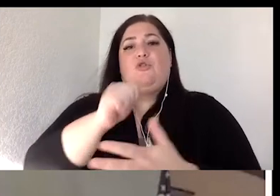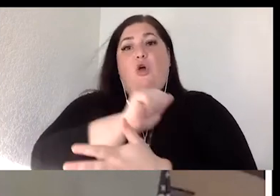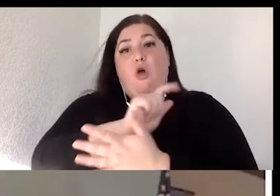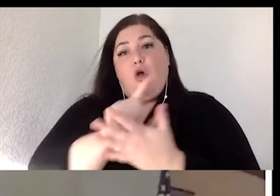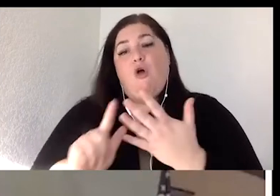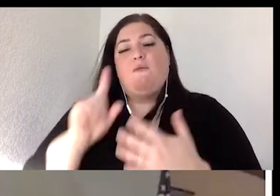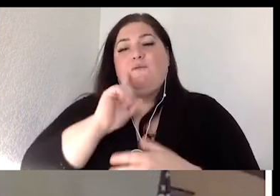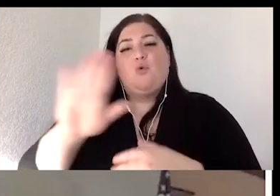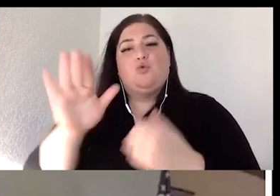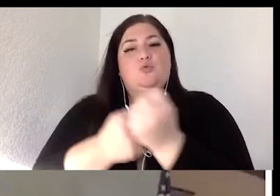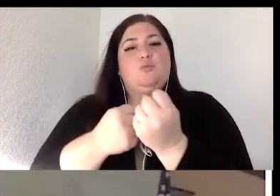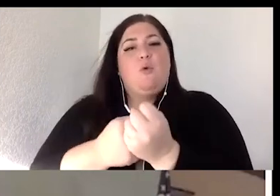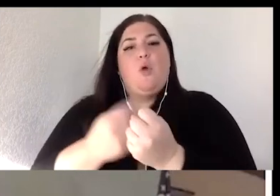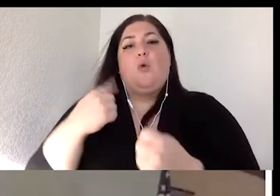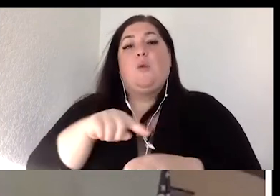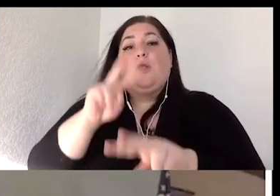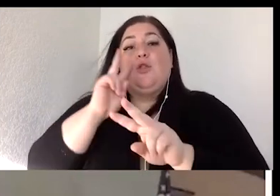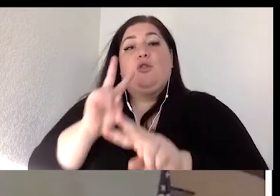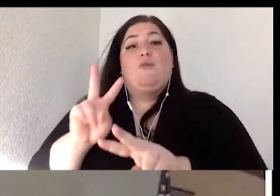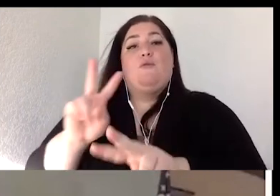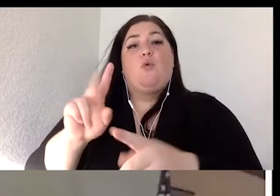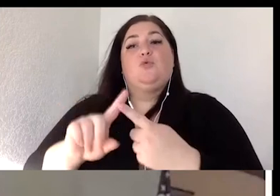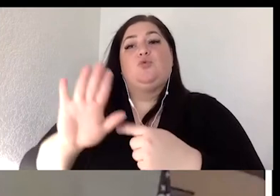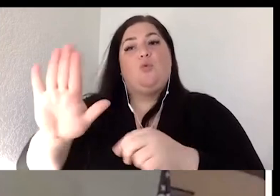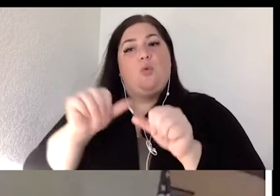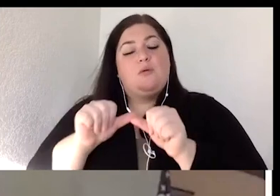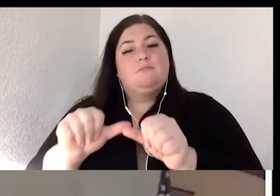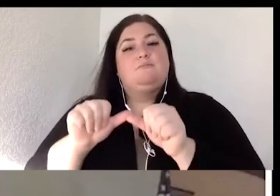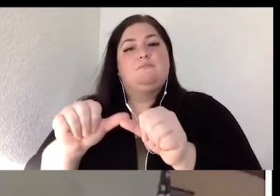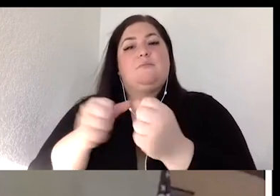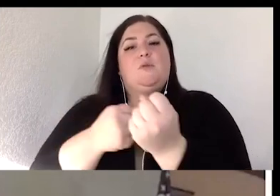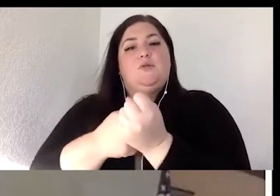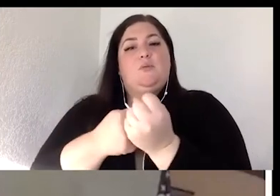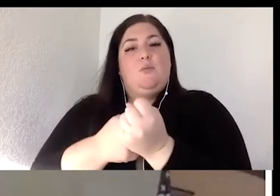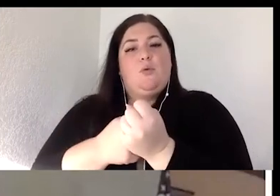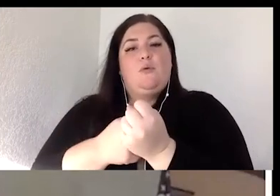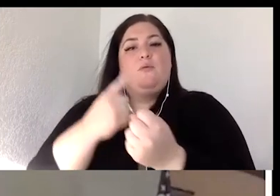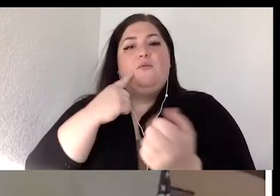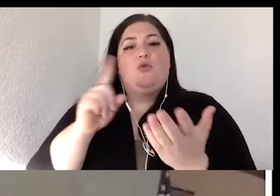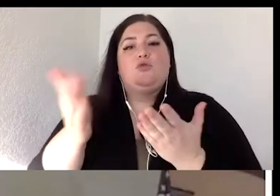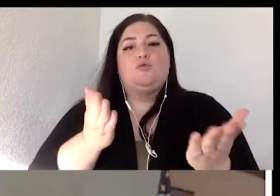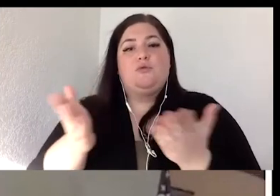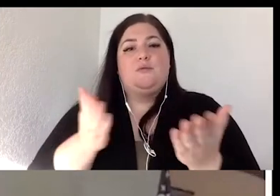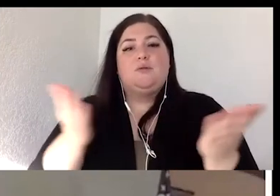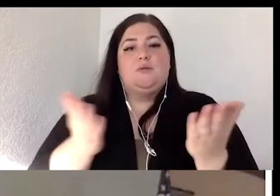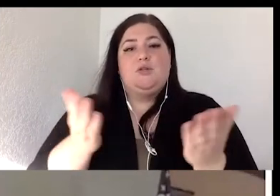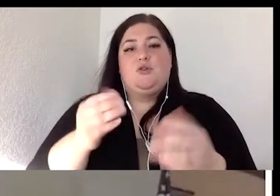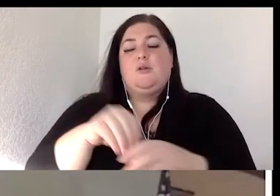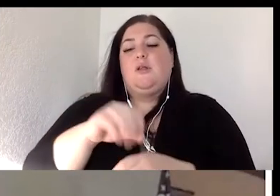support, and we look forward to their continuing support for services here in